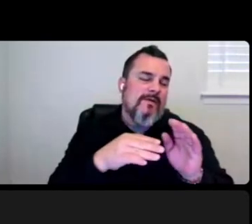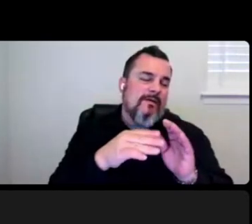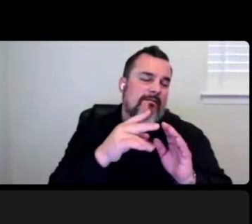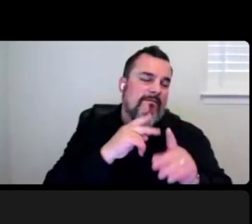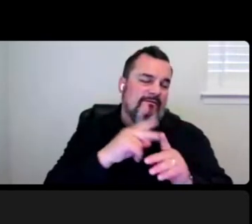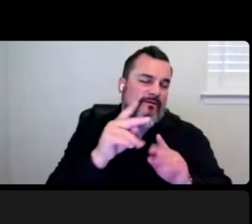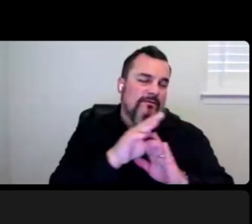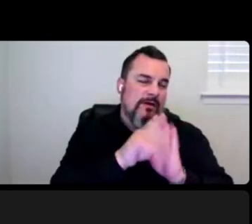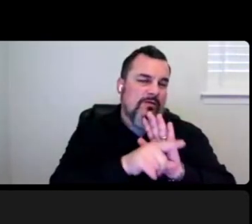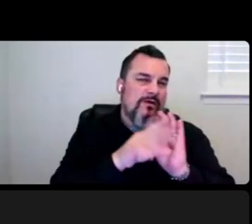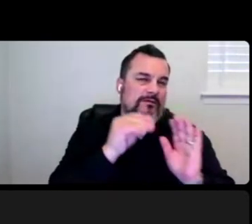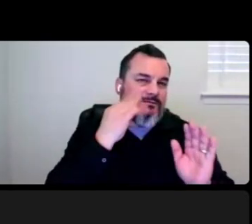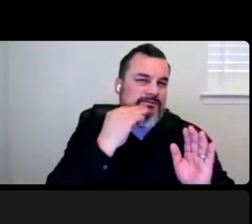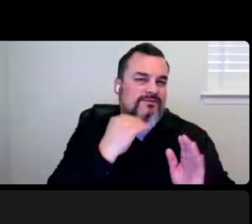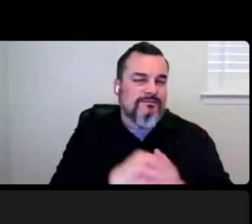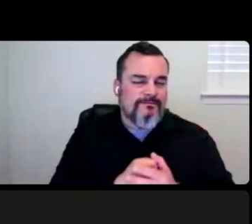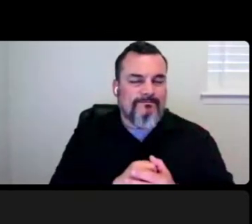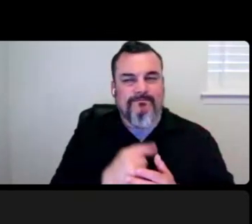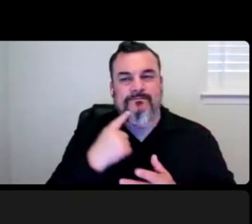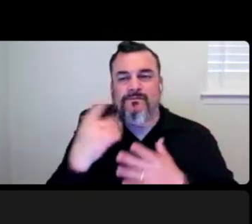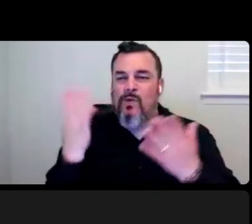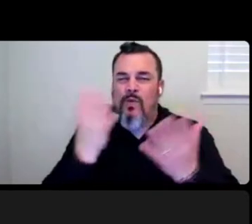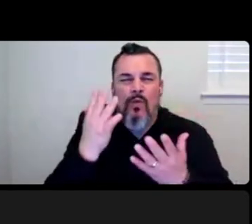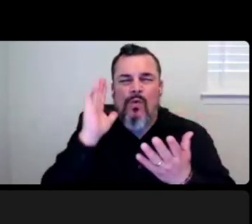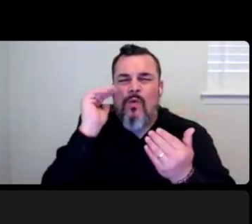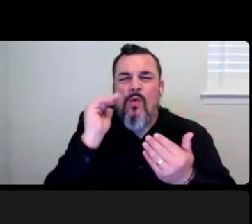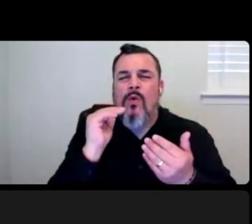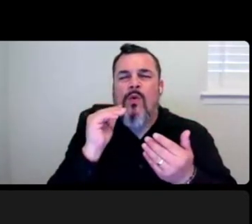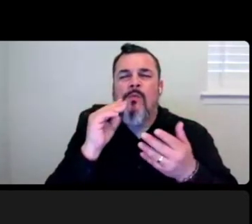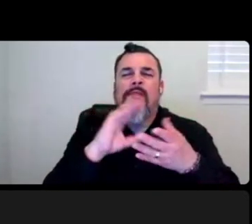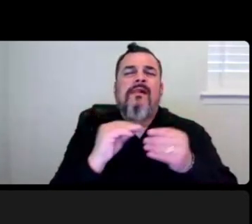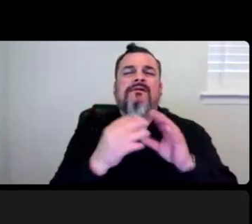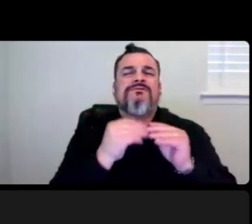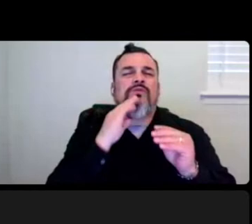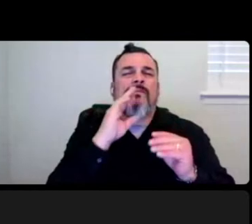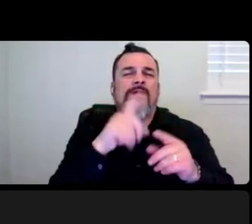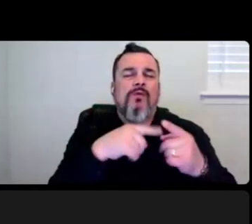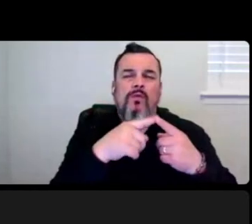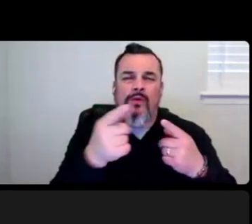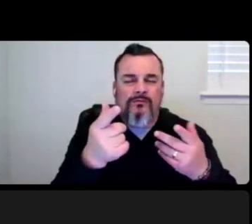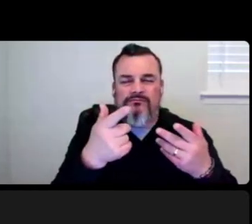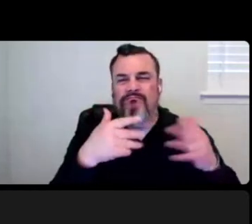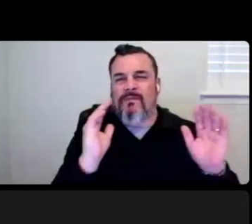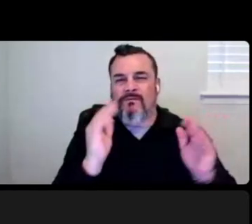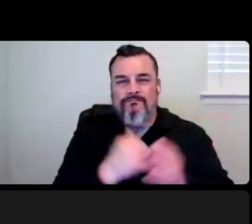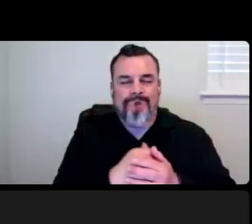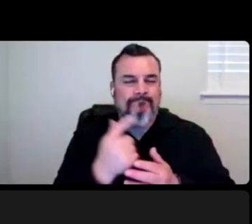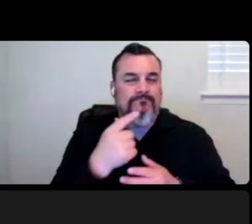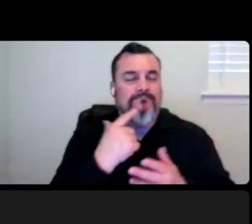okay. Thank you. And what do you hope your legacy will be when your time is, when you wind up your time?